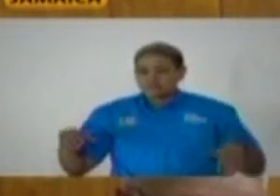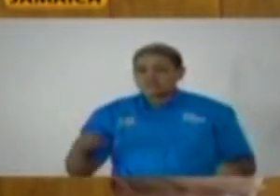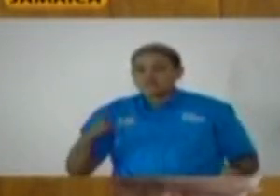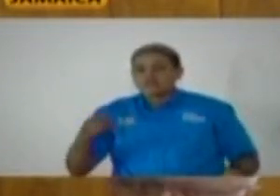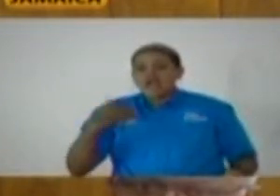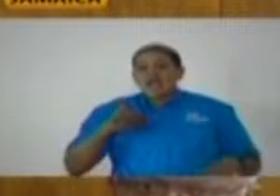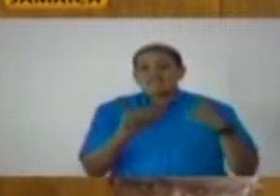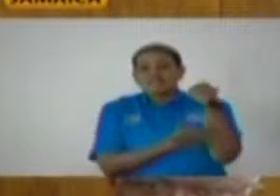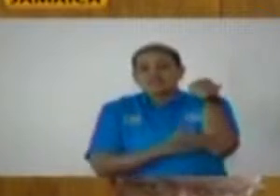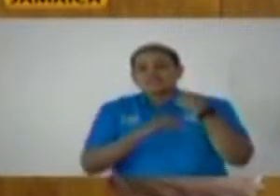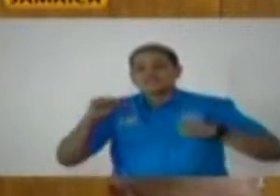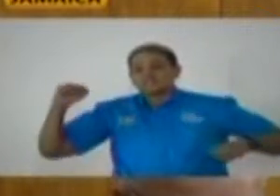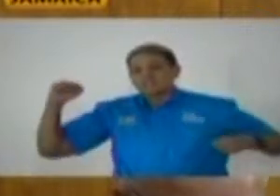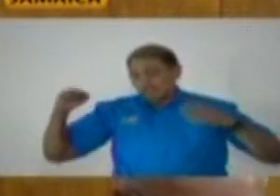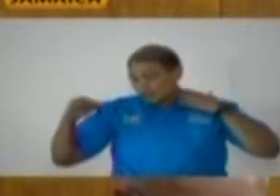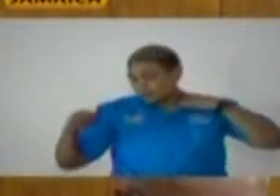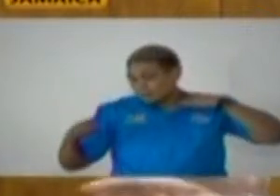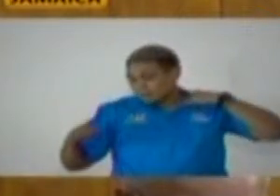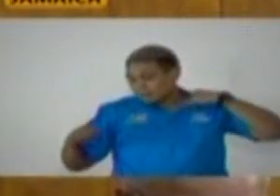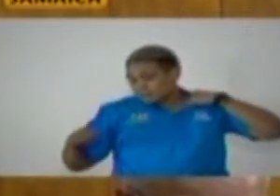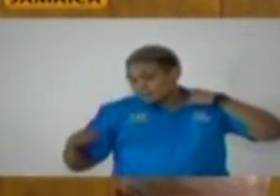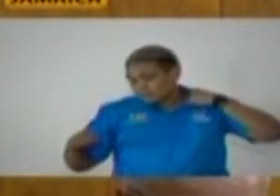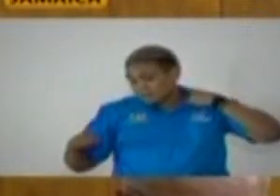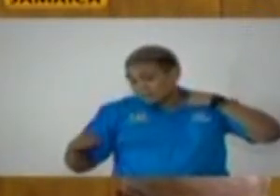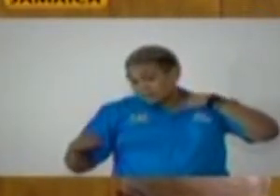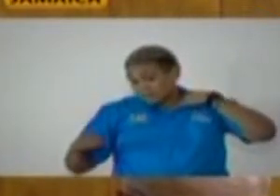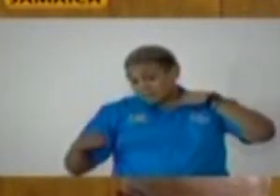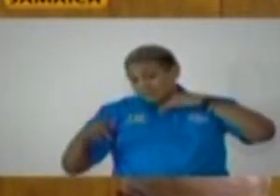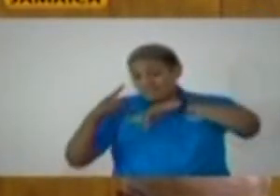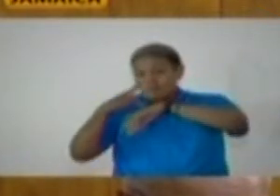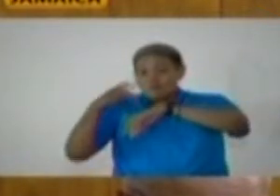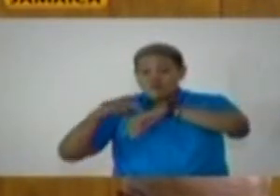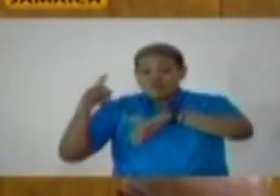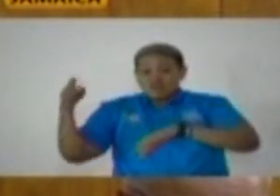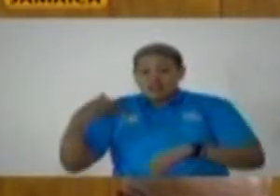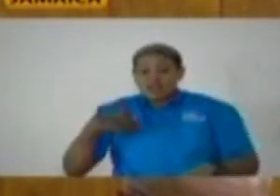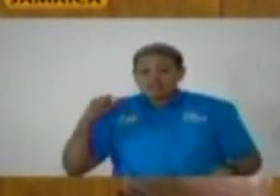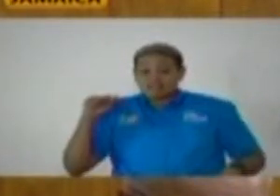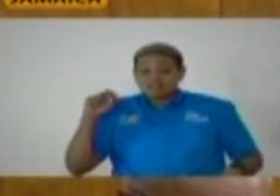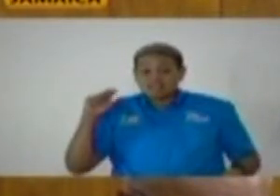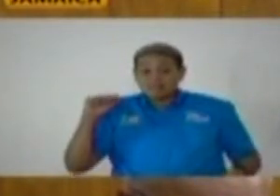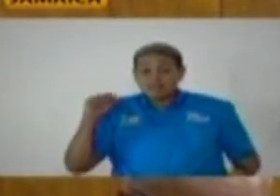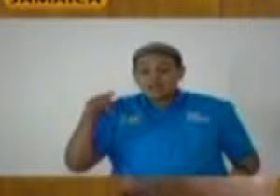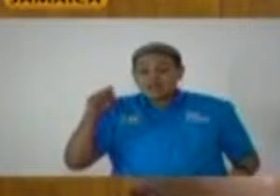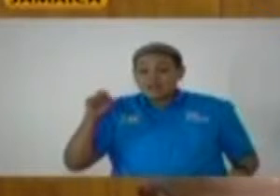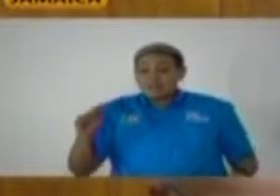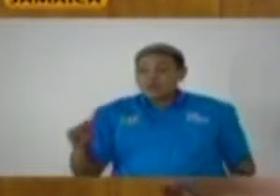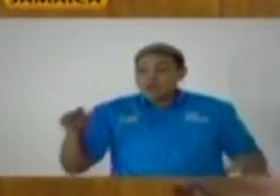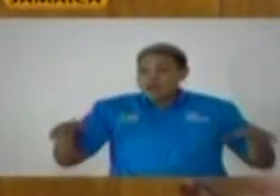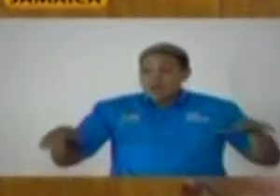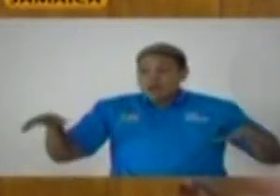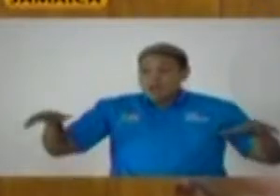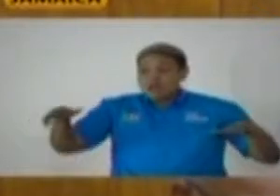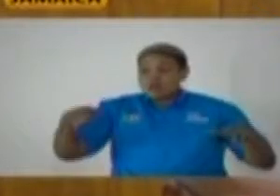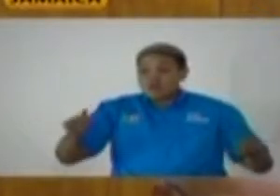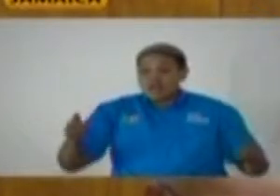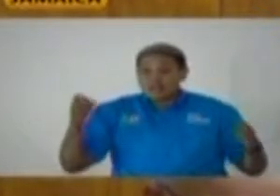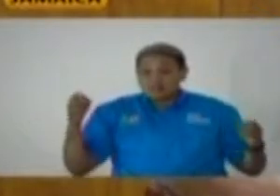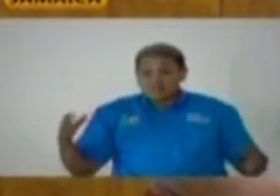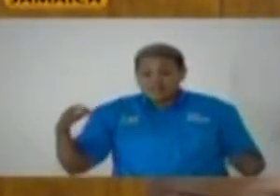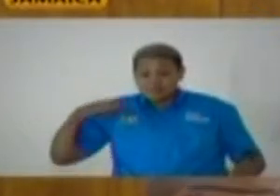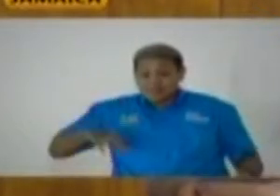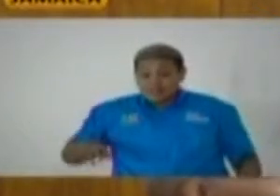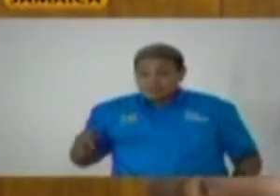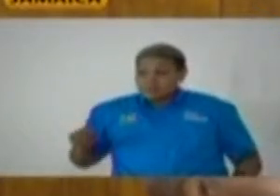the National Stadium, you have Port Royal, you have Sabina Park. But while there is so much